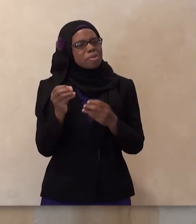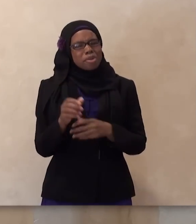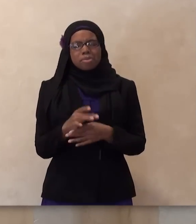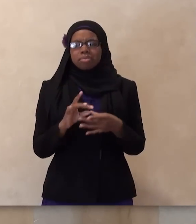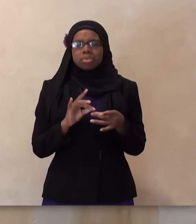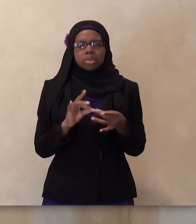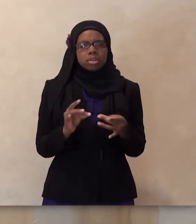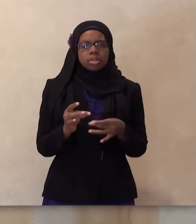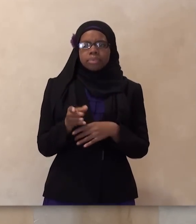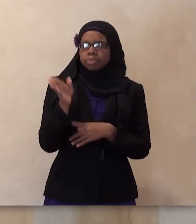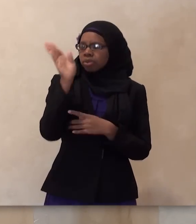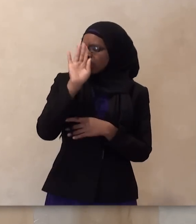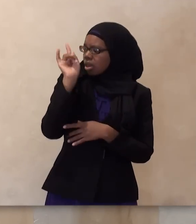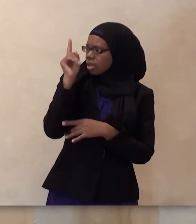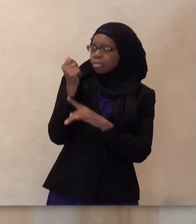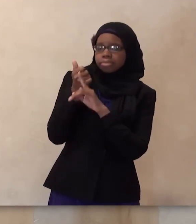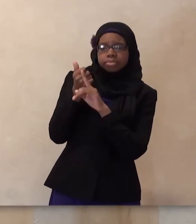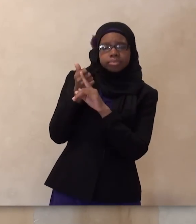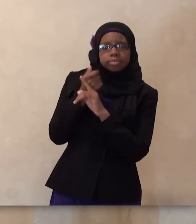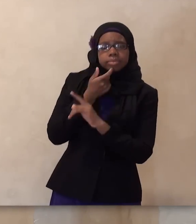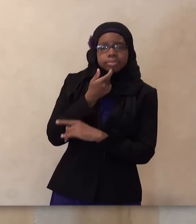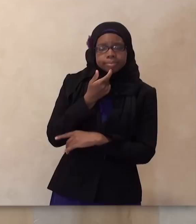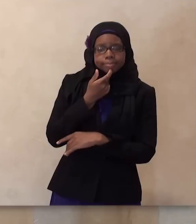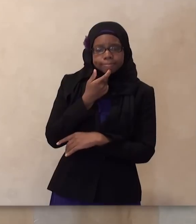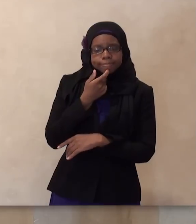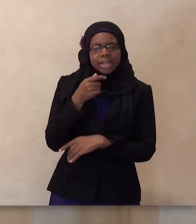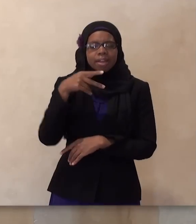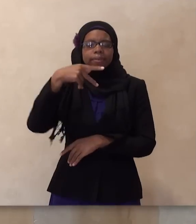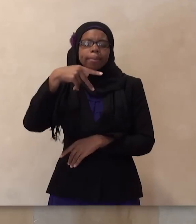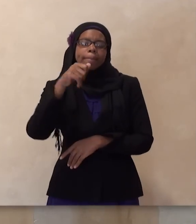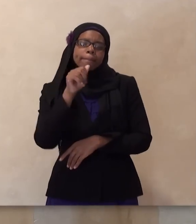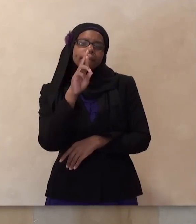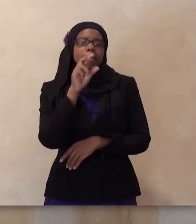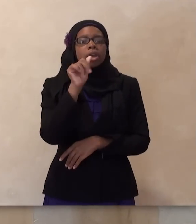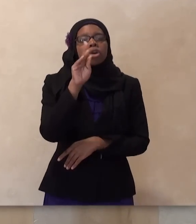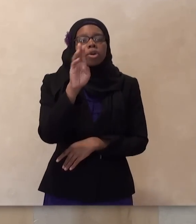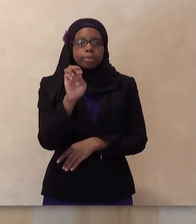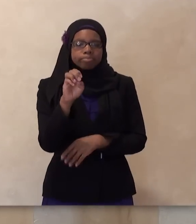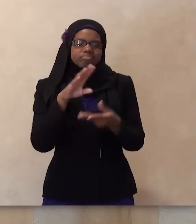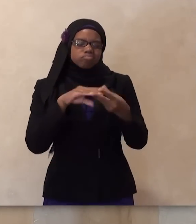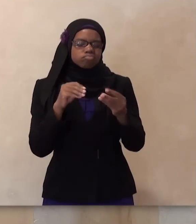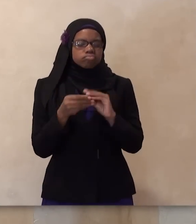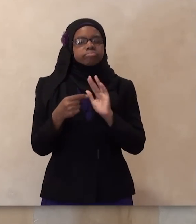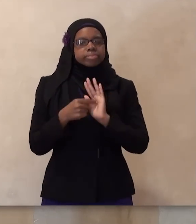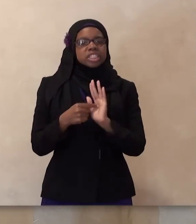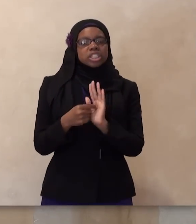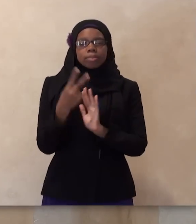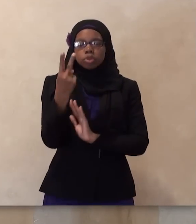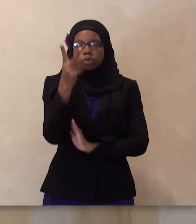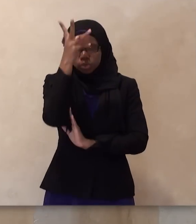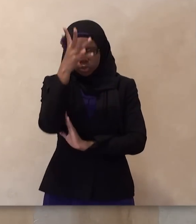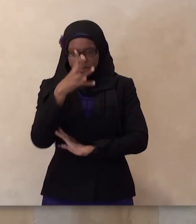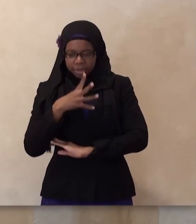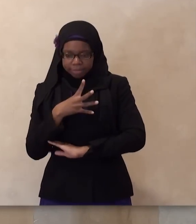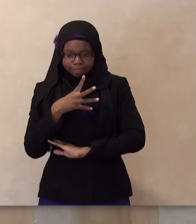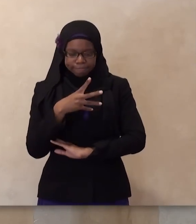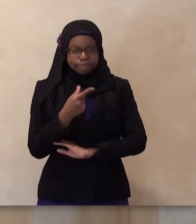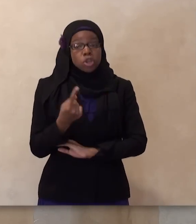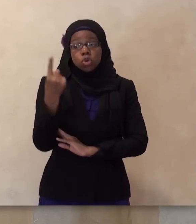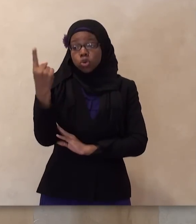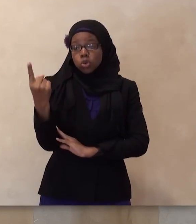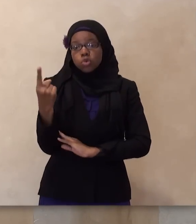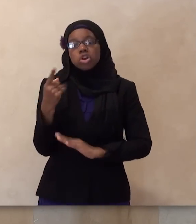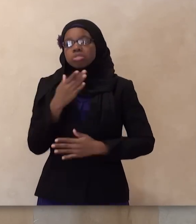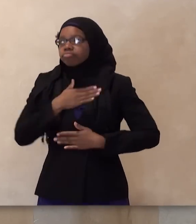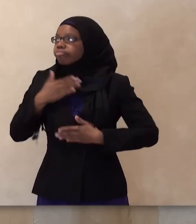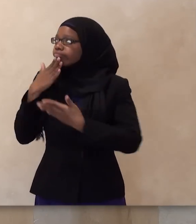Allah subhanahu wa ta'ala mentions a parable, an example of two men. One of them was ungrateful to Allah subhanahu wa